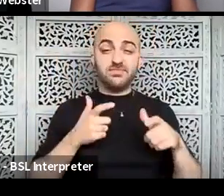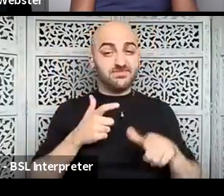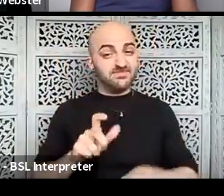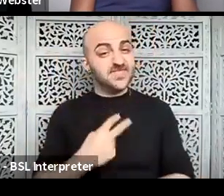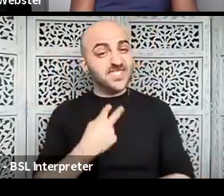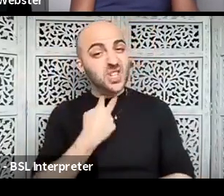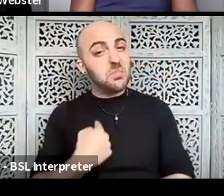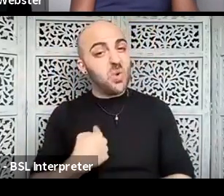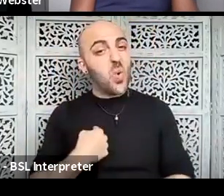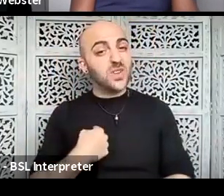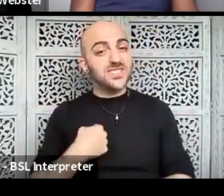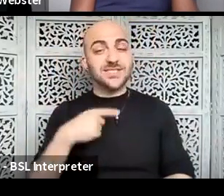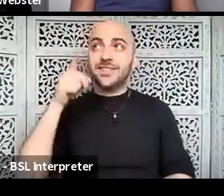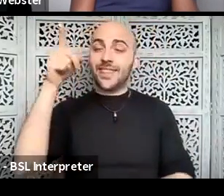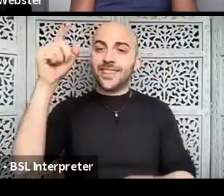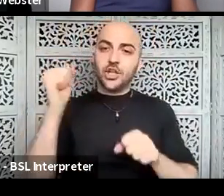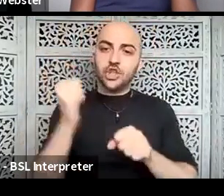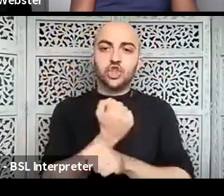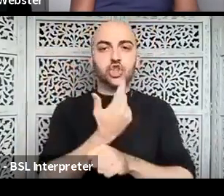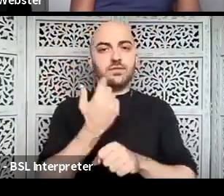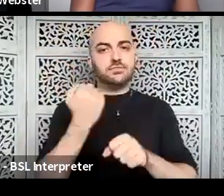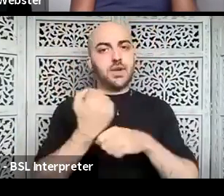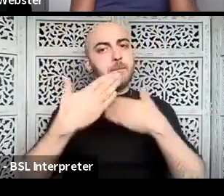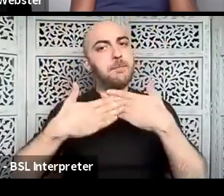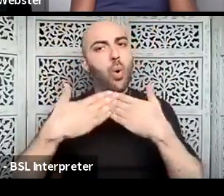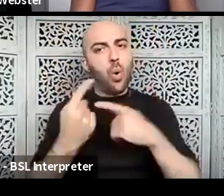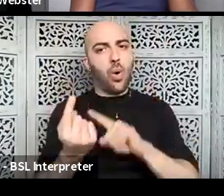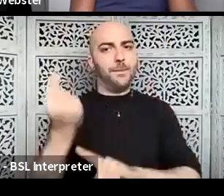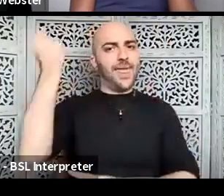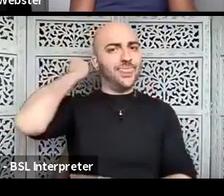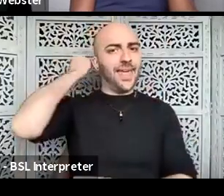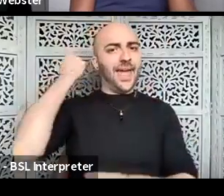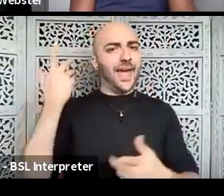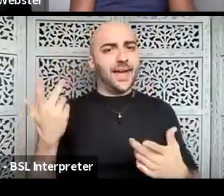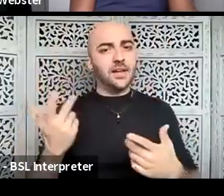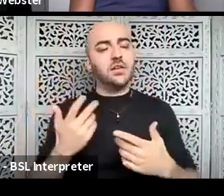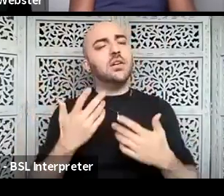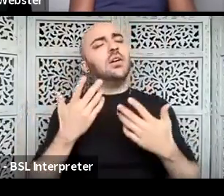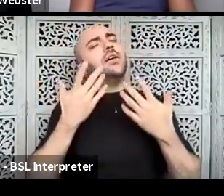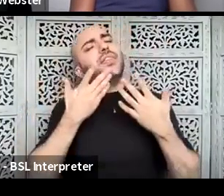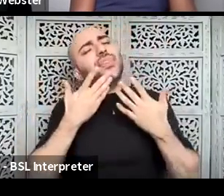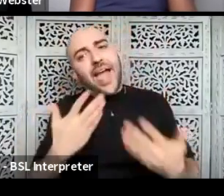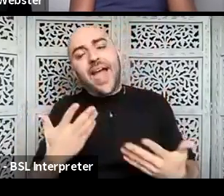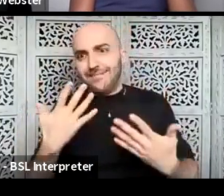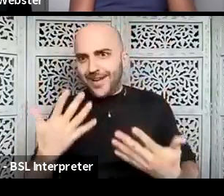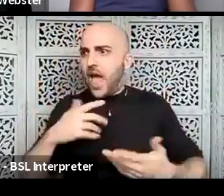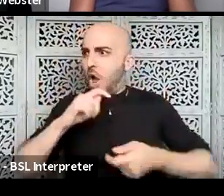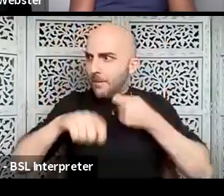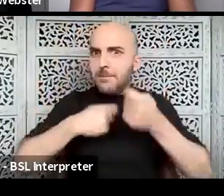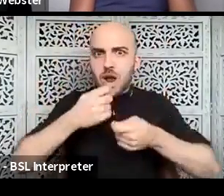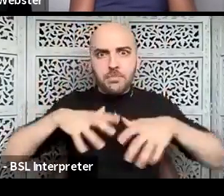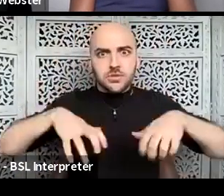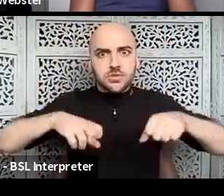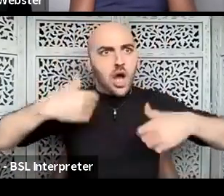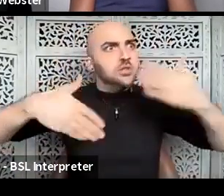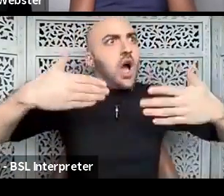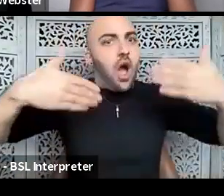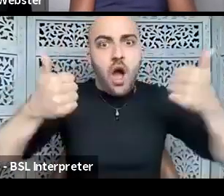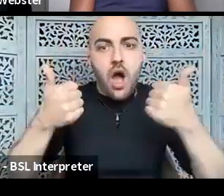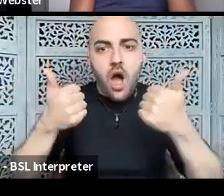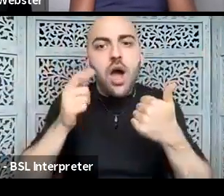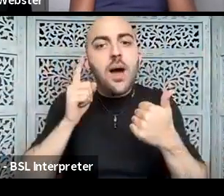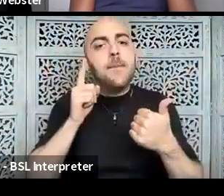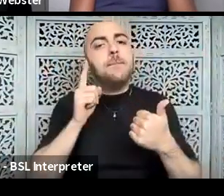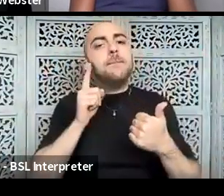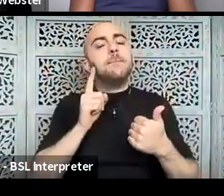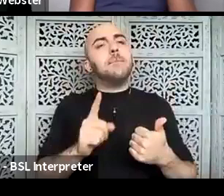step up and do a bit more. And thankfully things are sort of gearing up again now. But what that did give everyone an opportunity to do, and